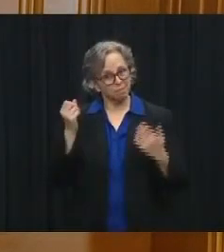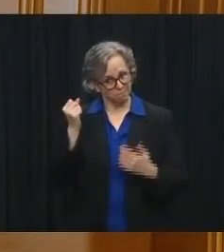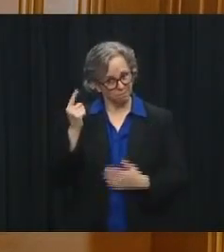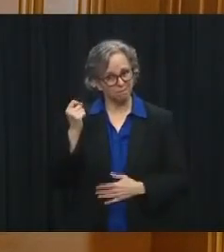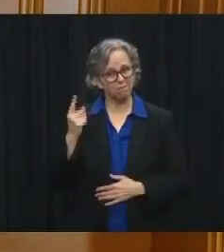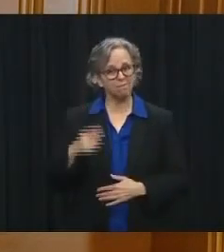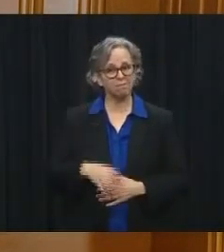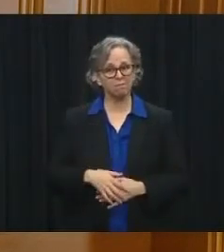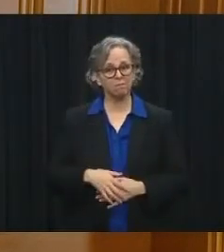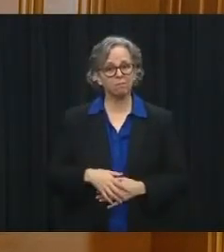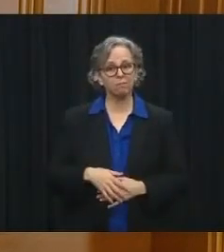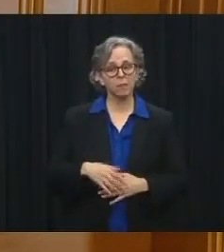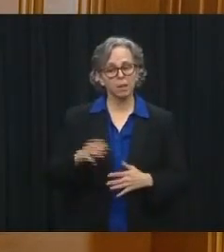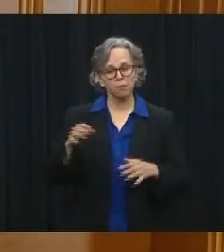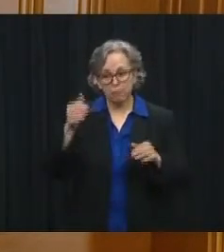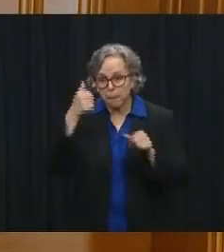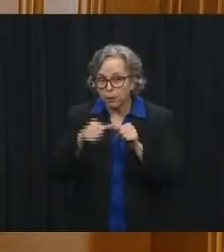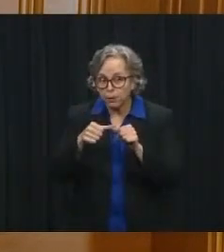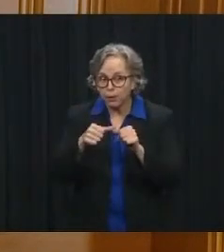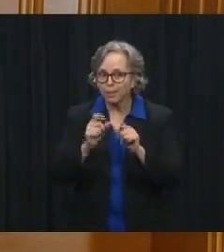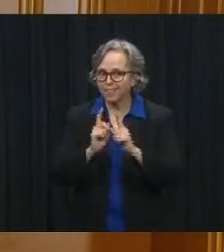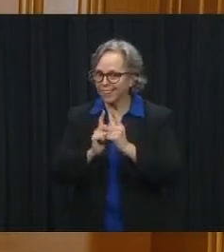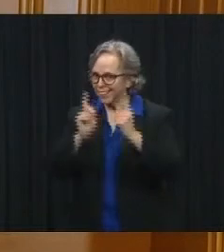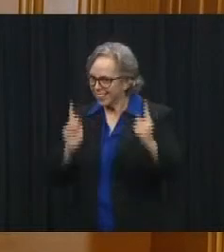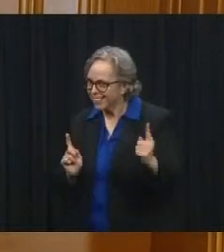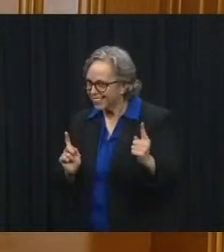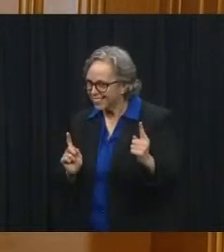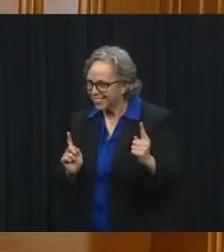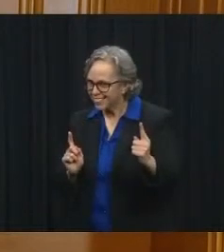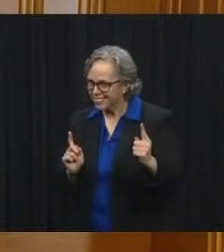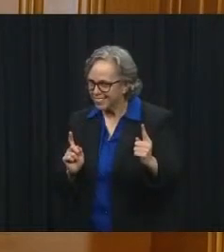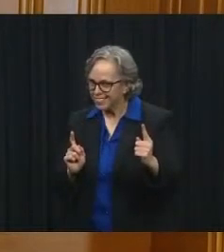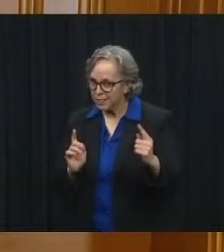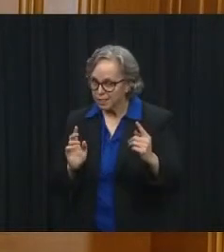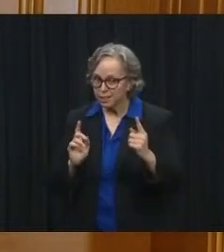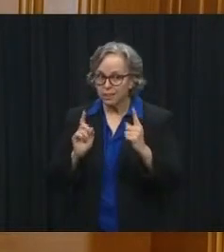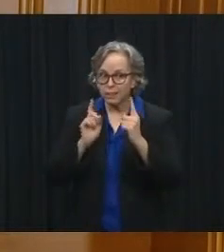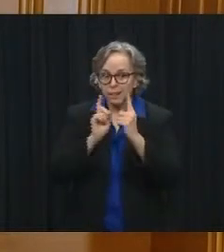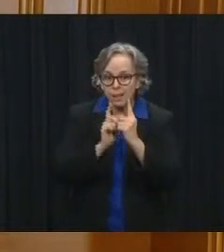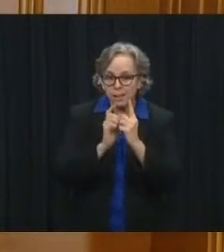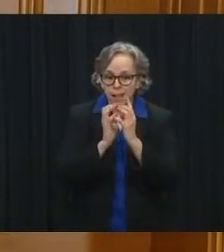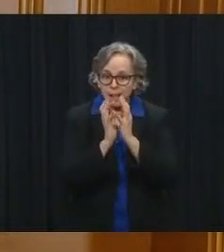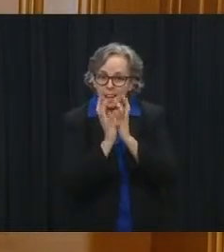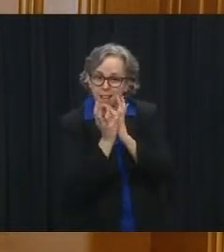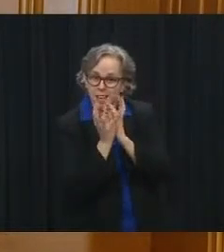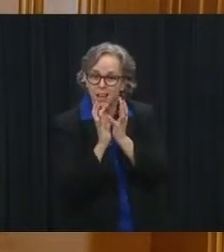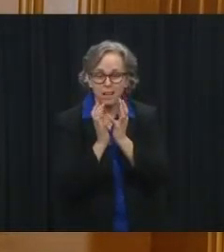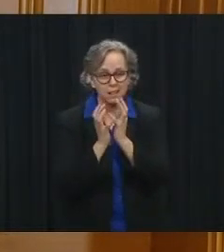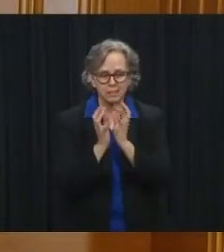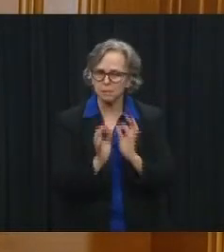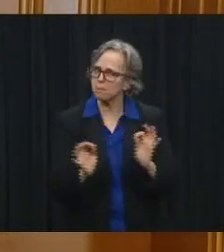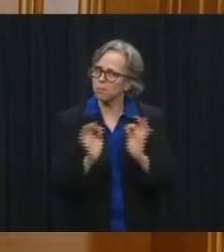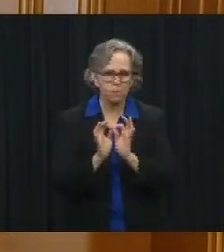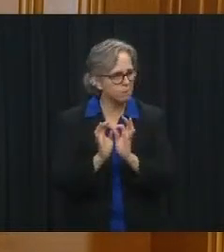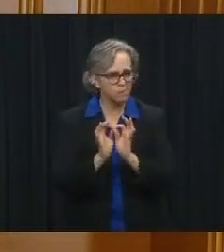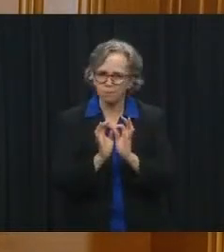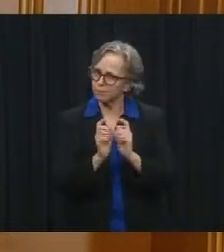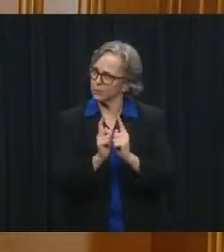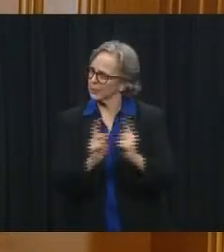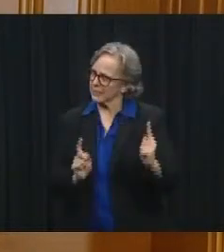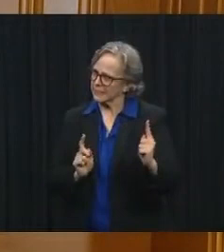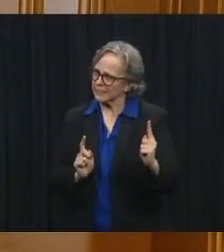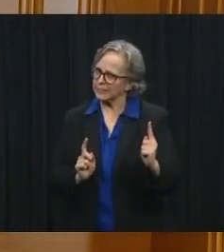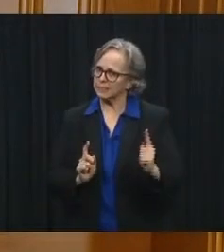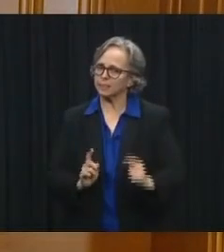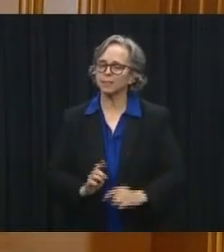keep that distance from people. So very, very important. I know businesses